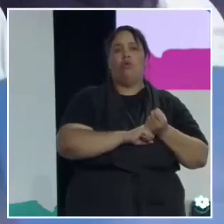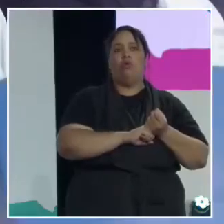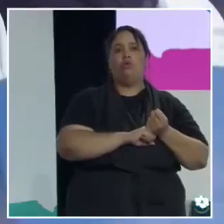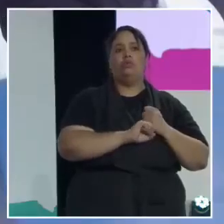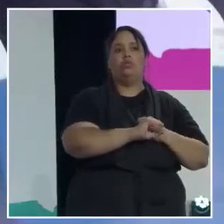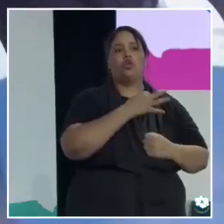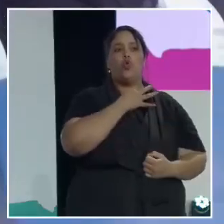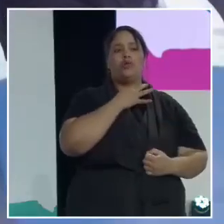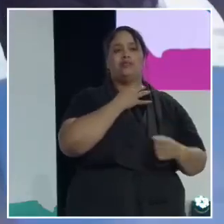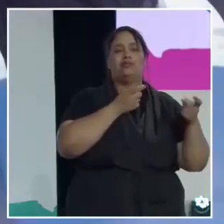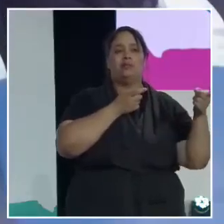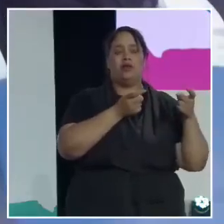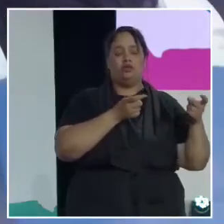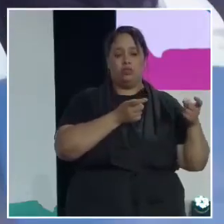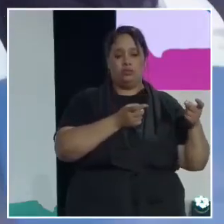risk management